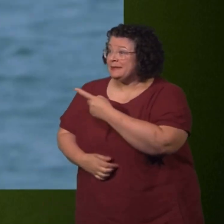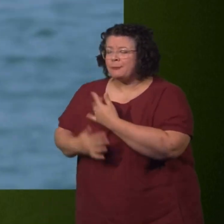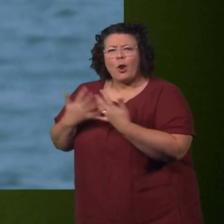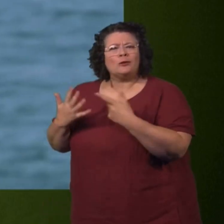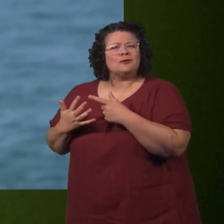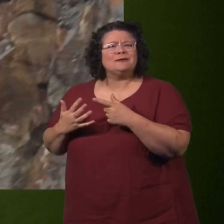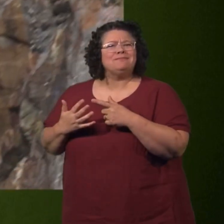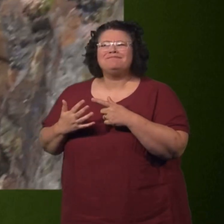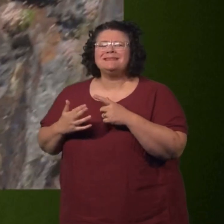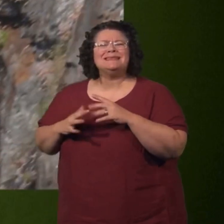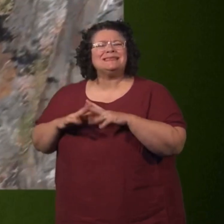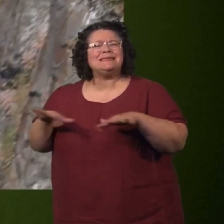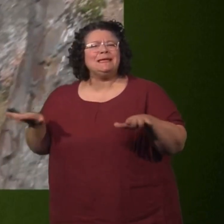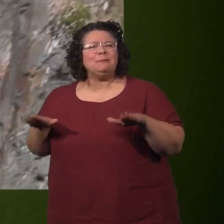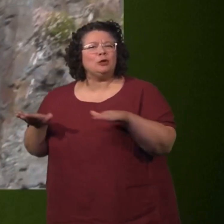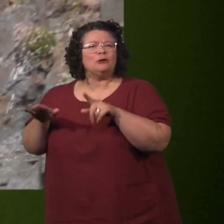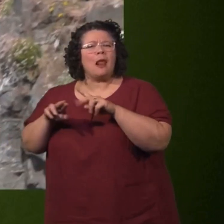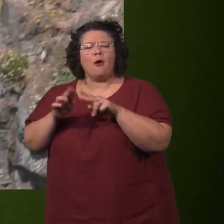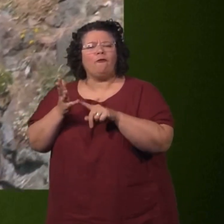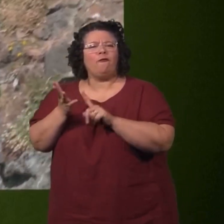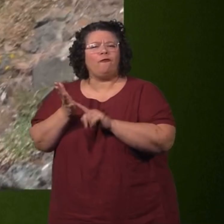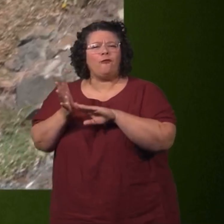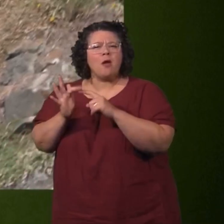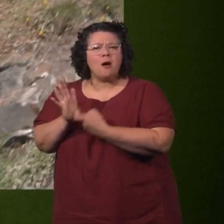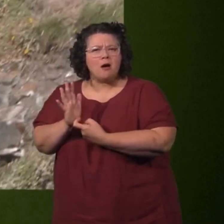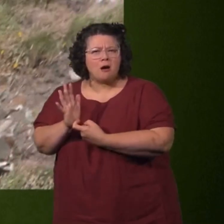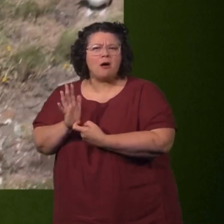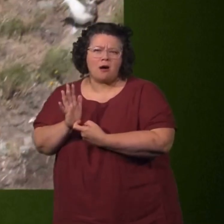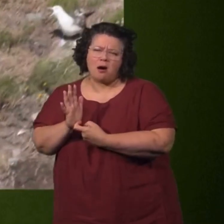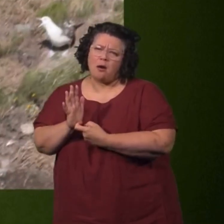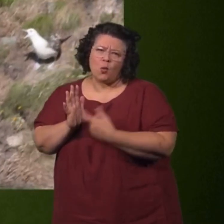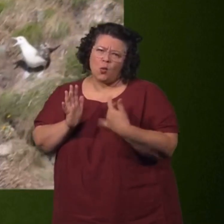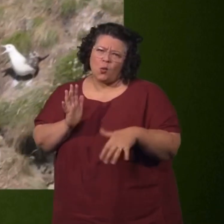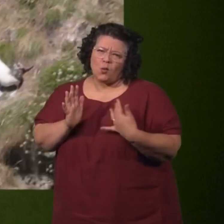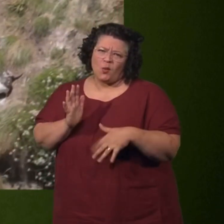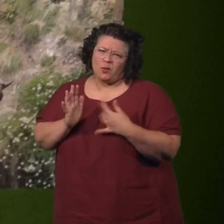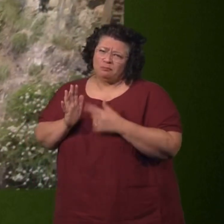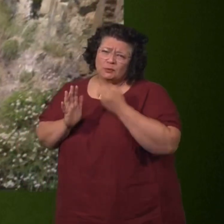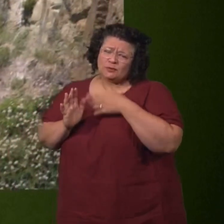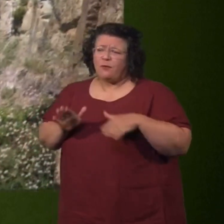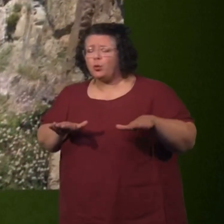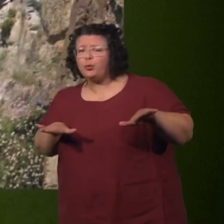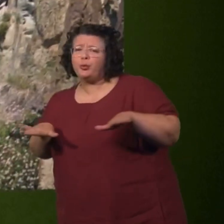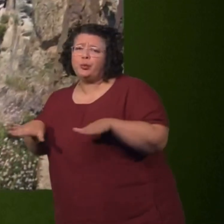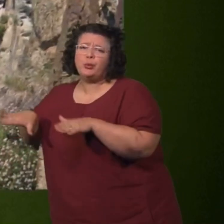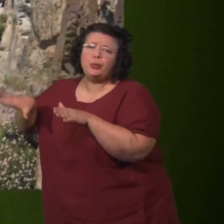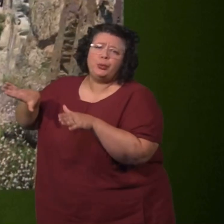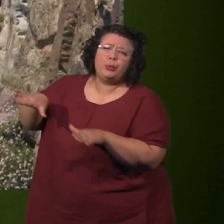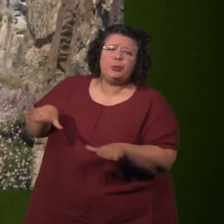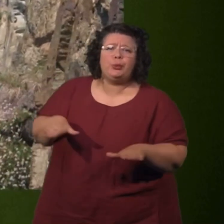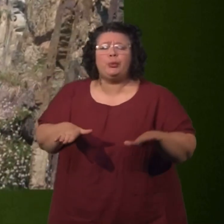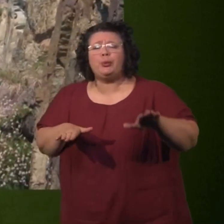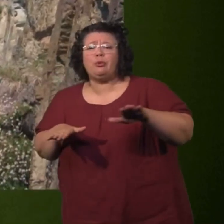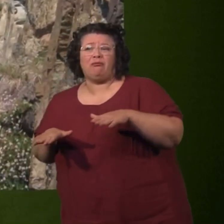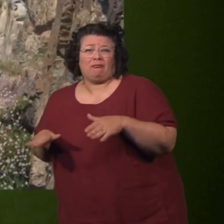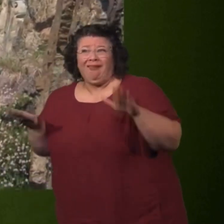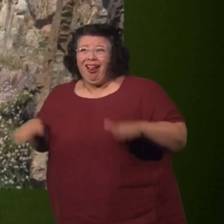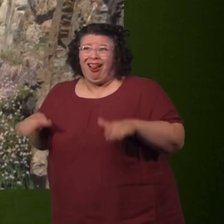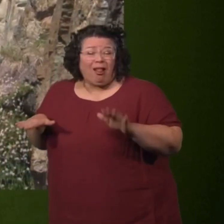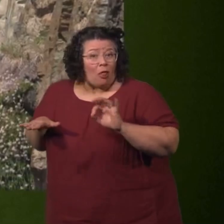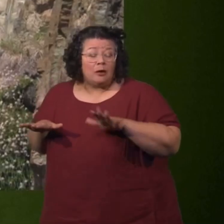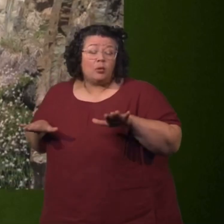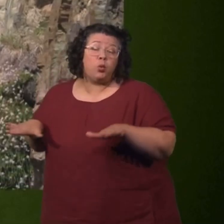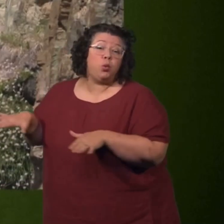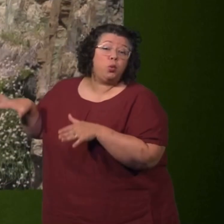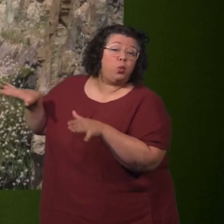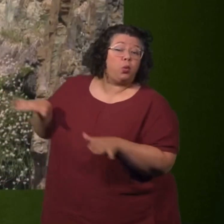Fulmar. Really underrated bird, in my opinion. They're beautiful when you see them gliding in, using so little energy, coming into land at the nest site